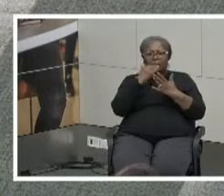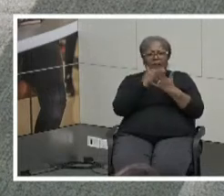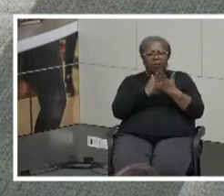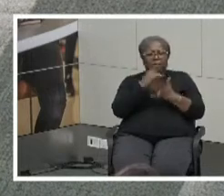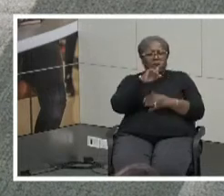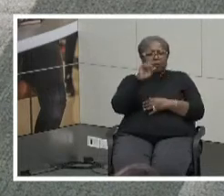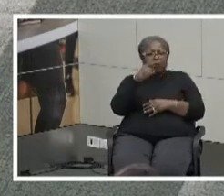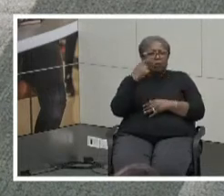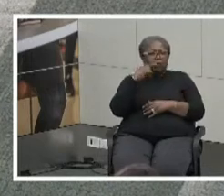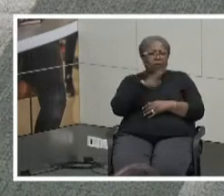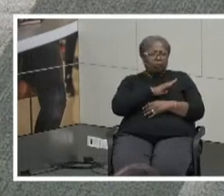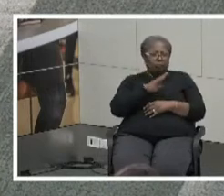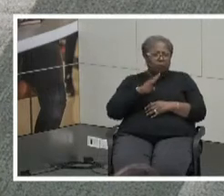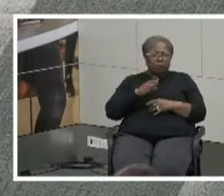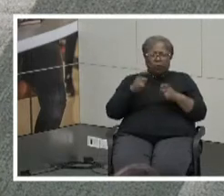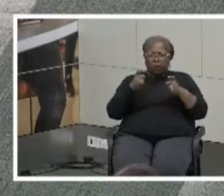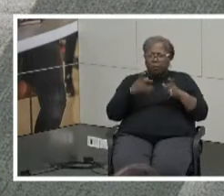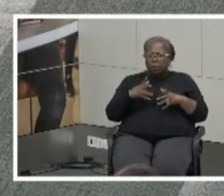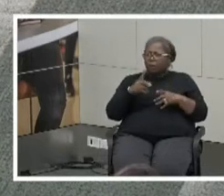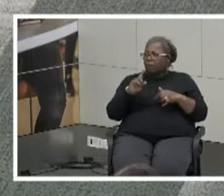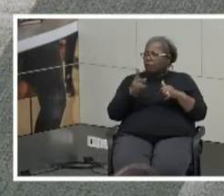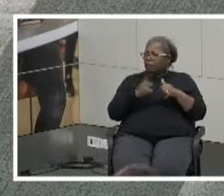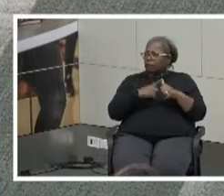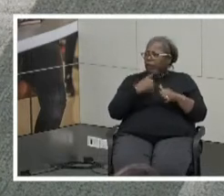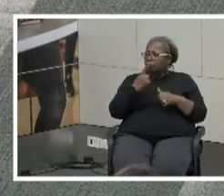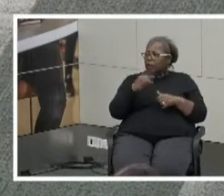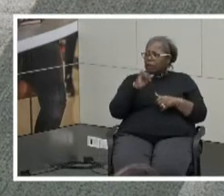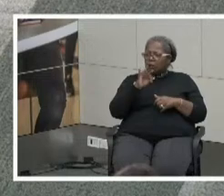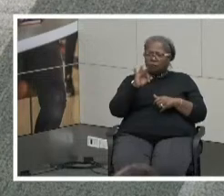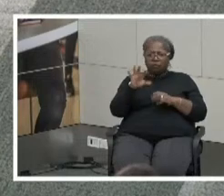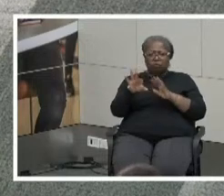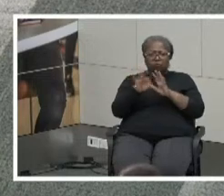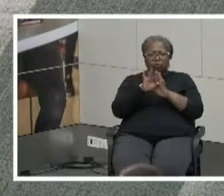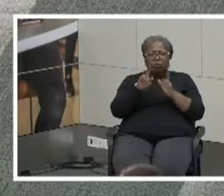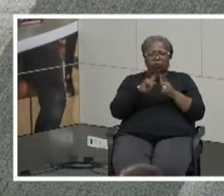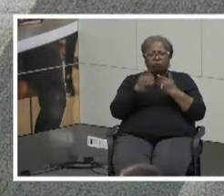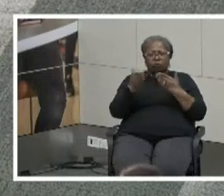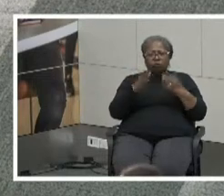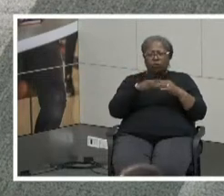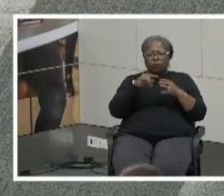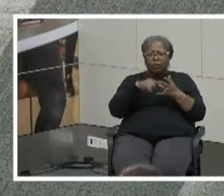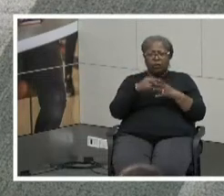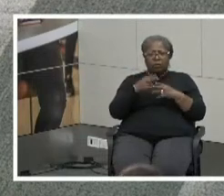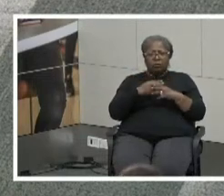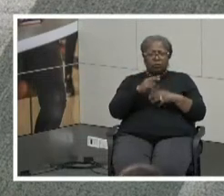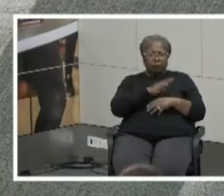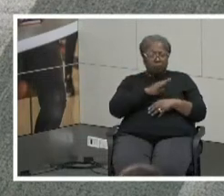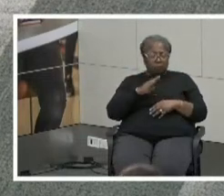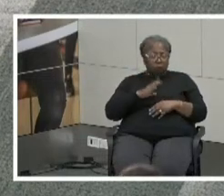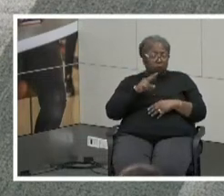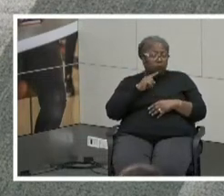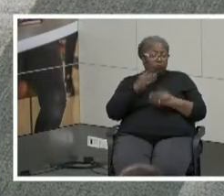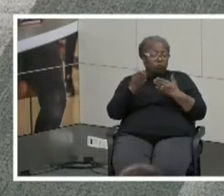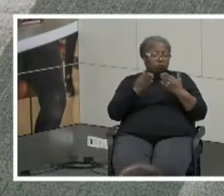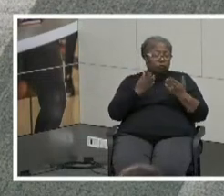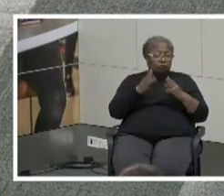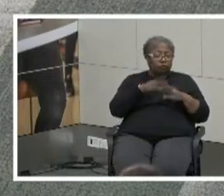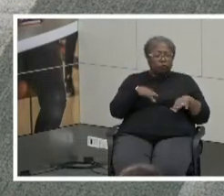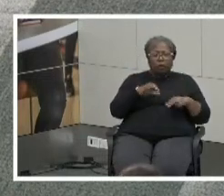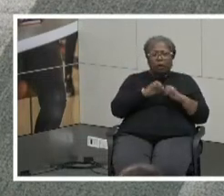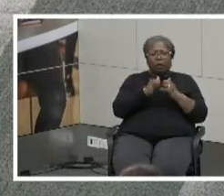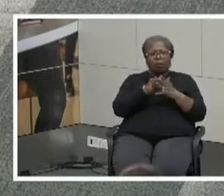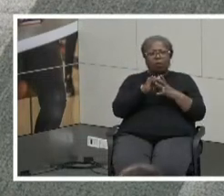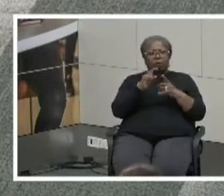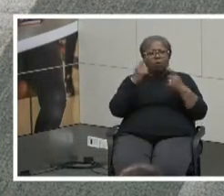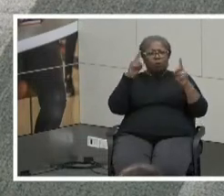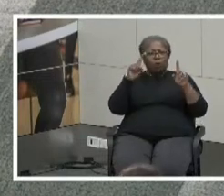questions for Board of managers the first one if you chose to serve on this temporary board was it to serve children how is that